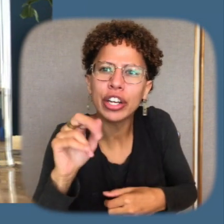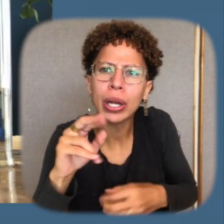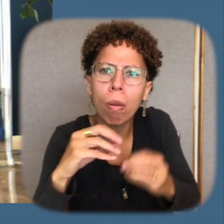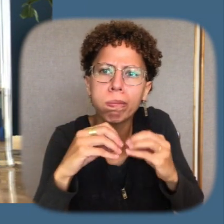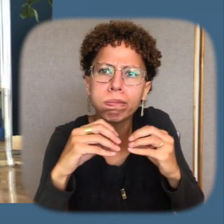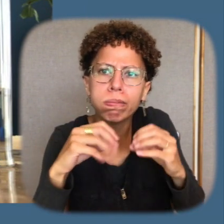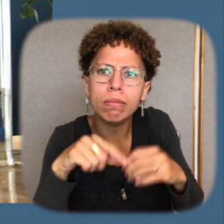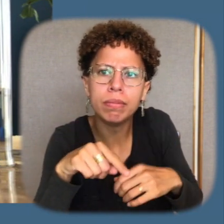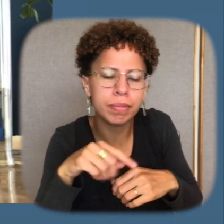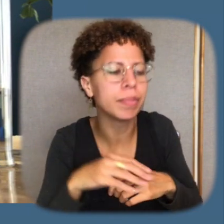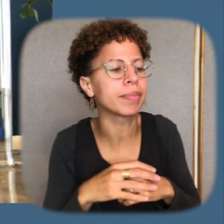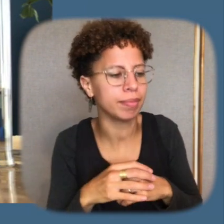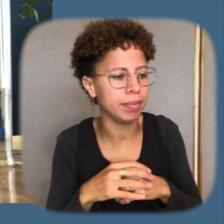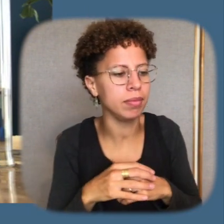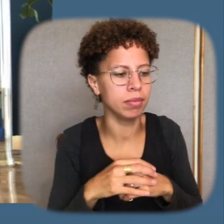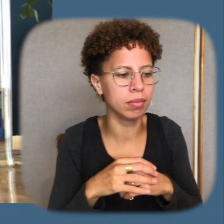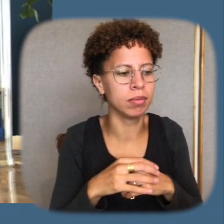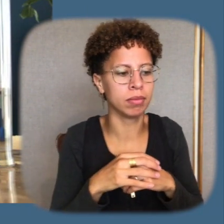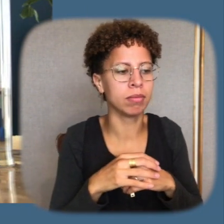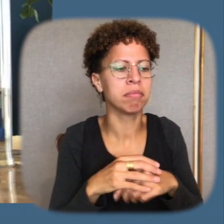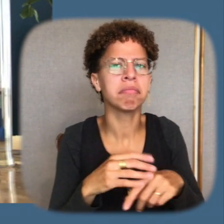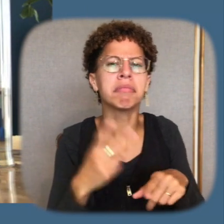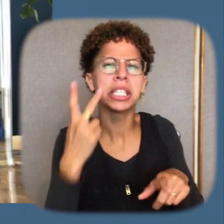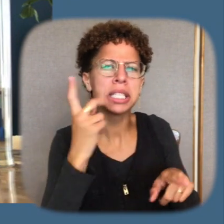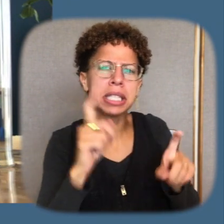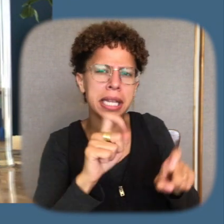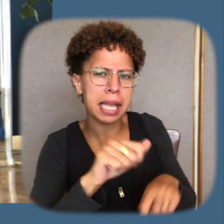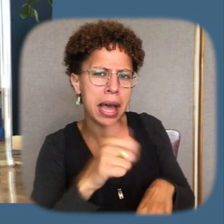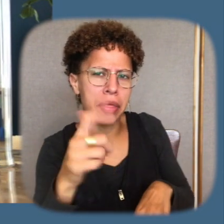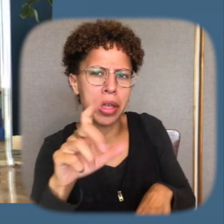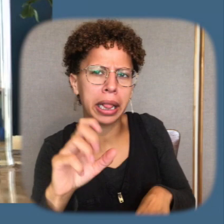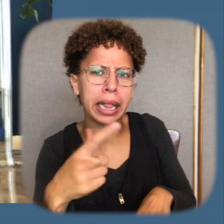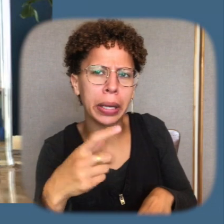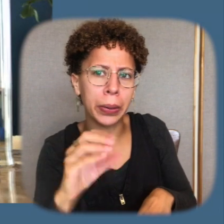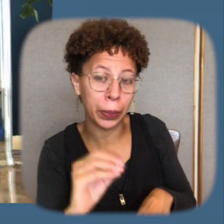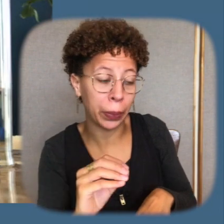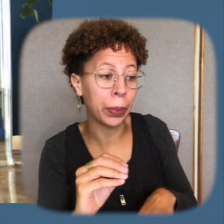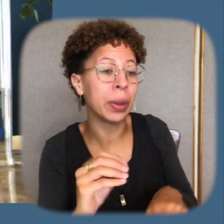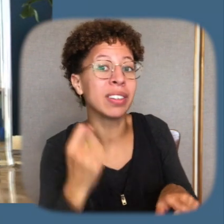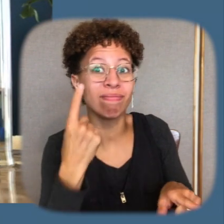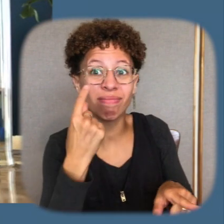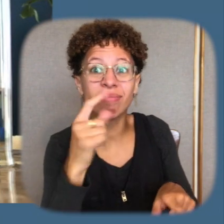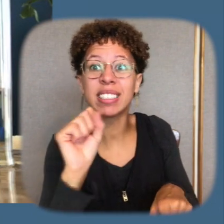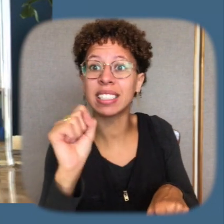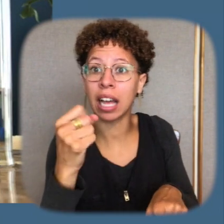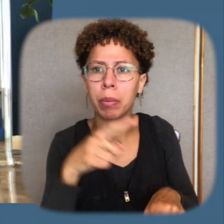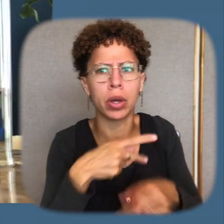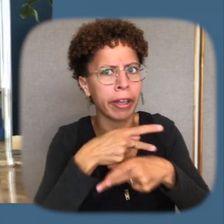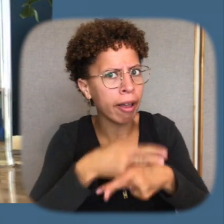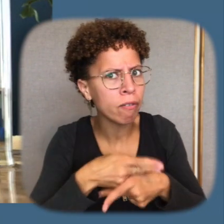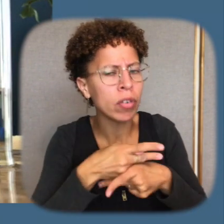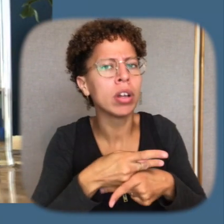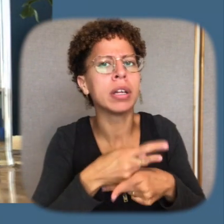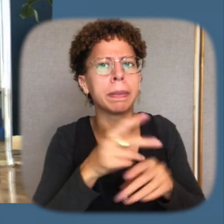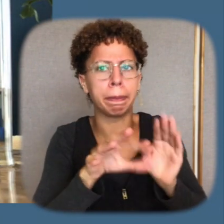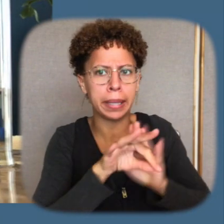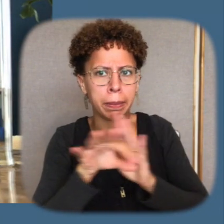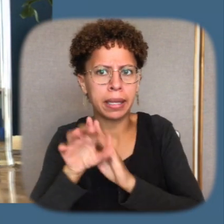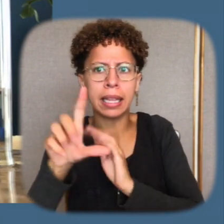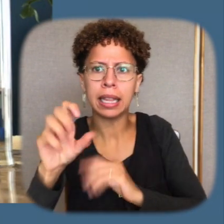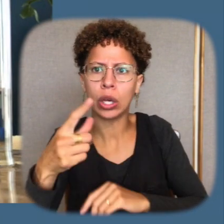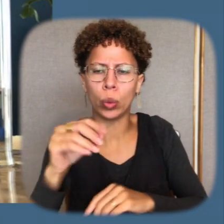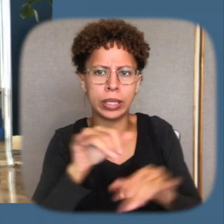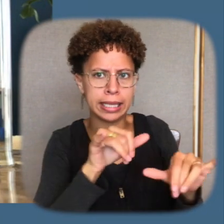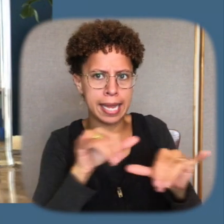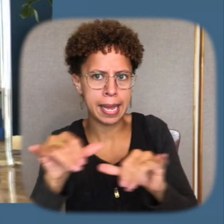Okay, let's try and see what happens with another Lego piece. Now, Simon was very careful. He picked 3 Lego pieces that are the same size.